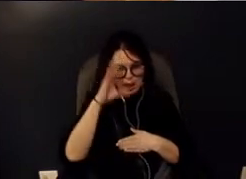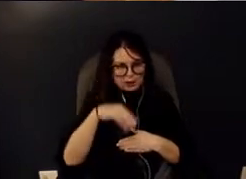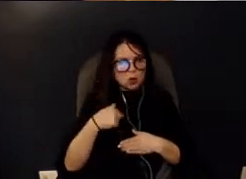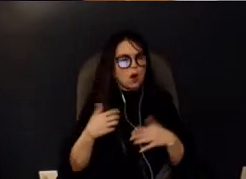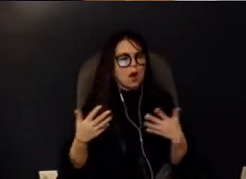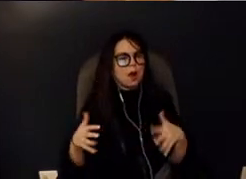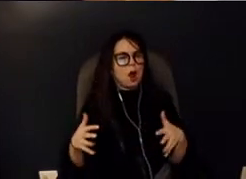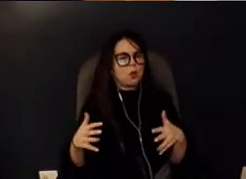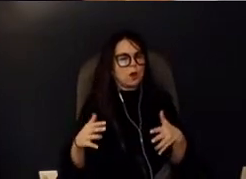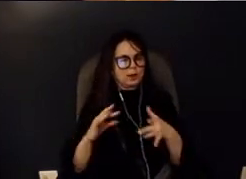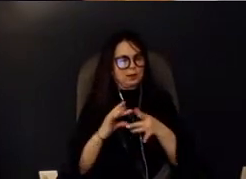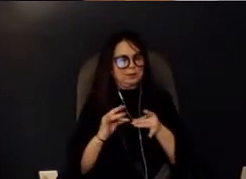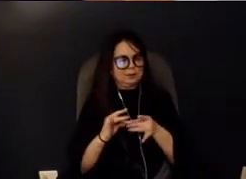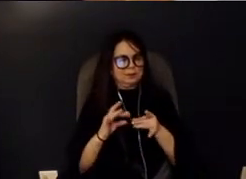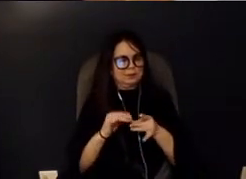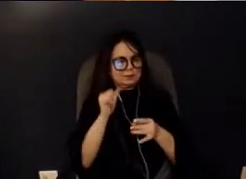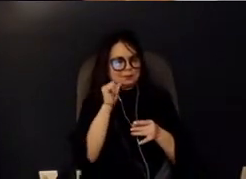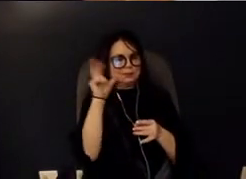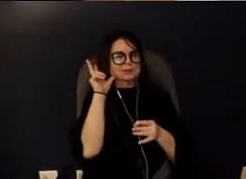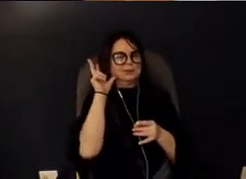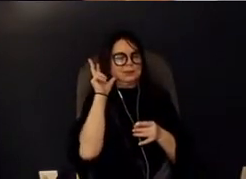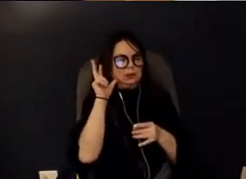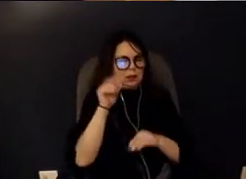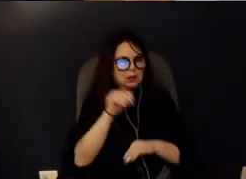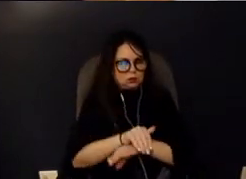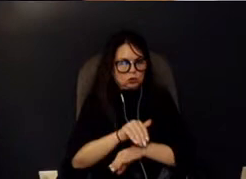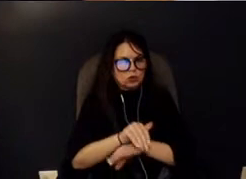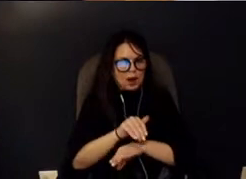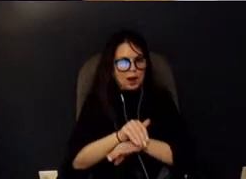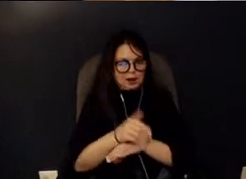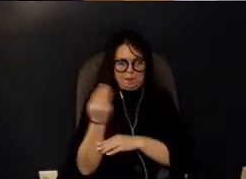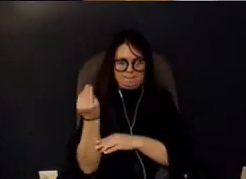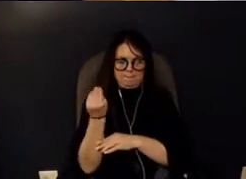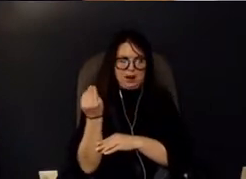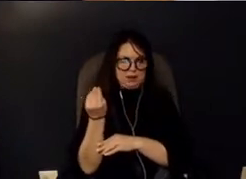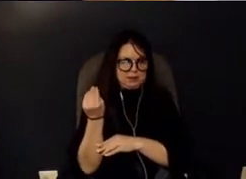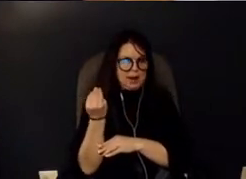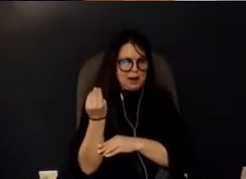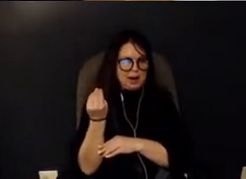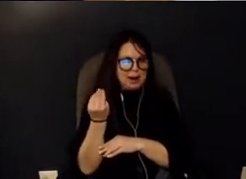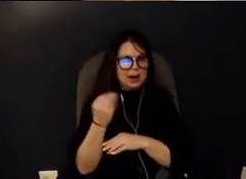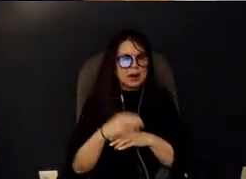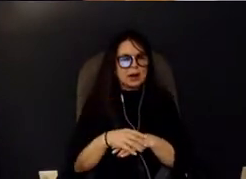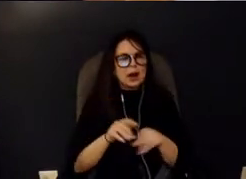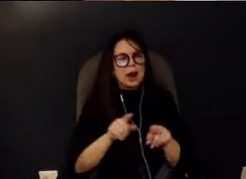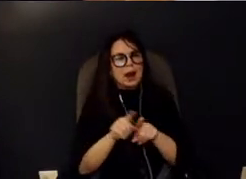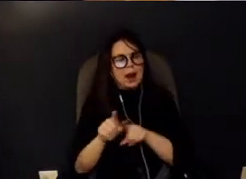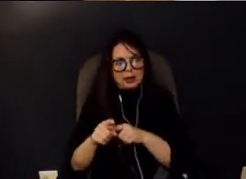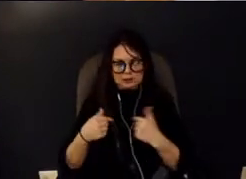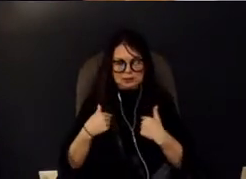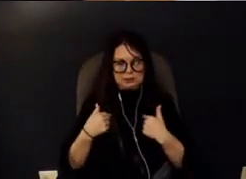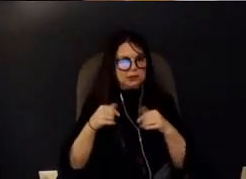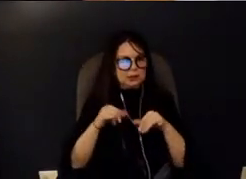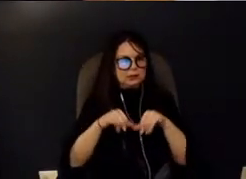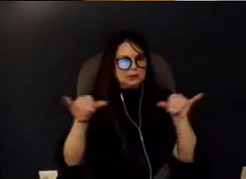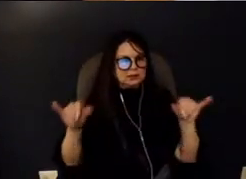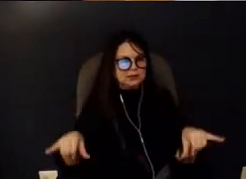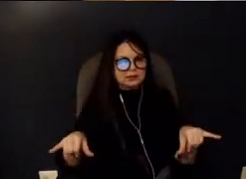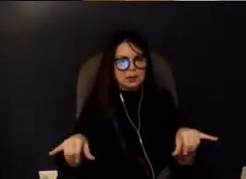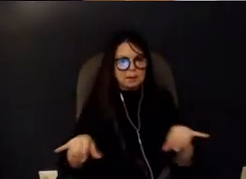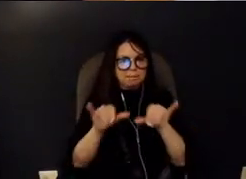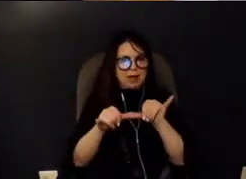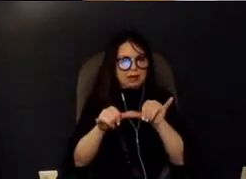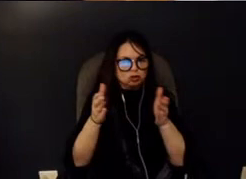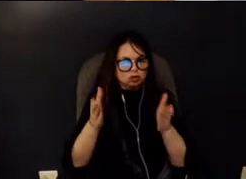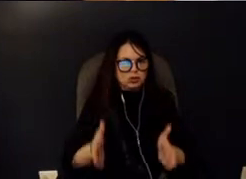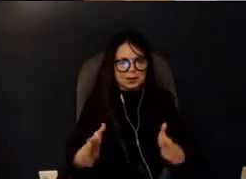night, on Monday. You know, as a systems engineer for me, it's important that we have a basis for the decisions we're making. I understand